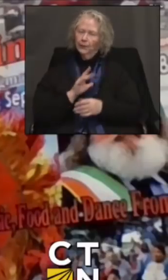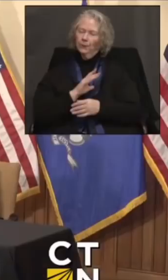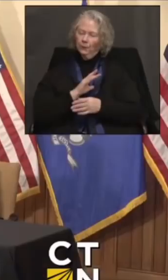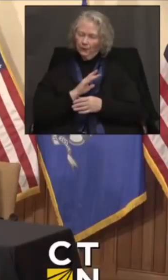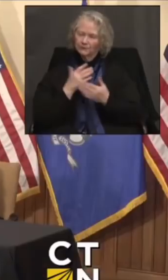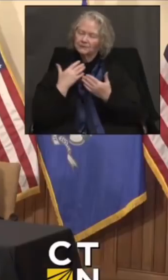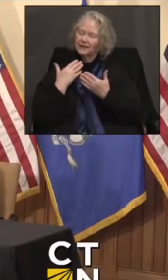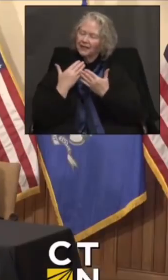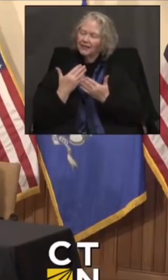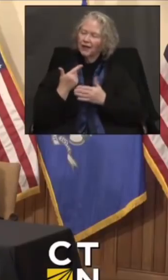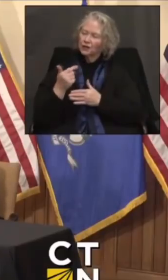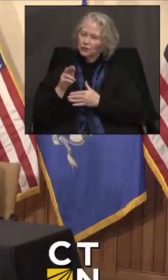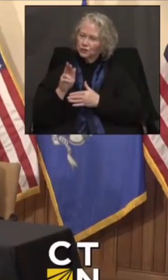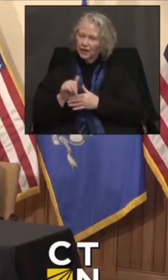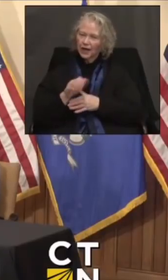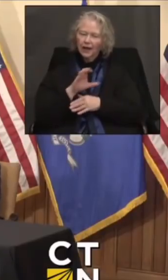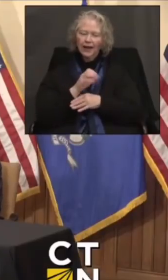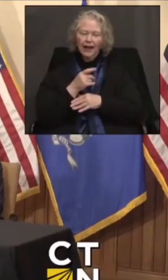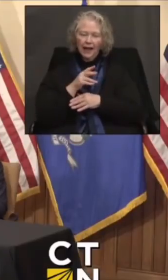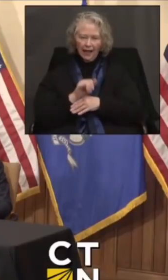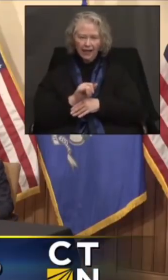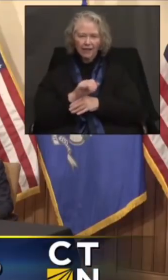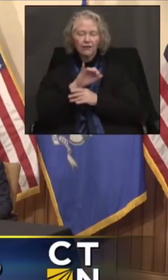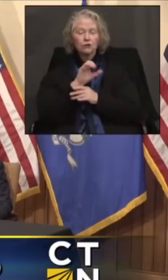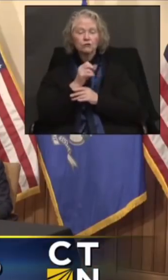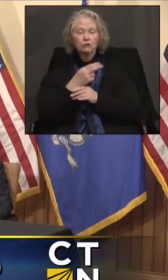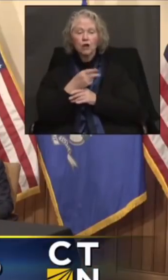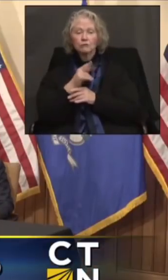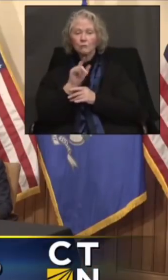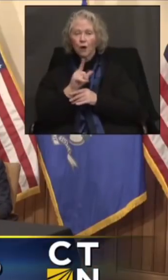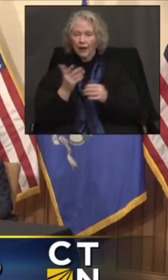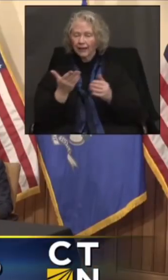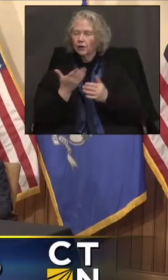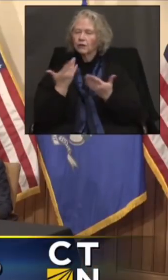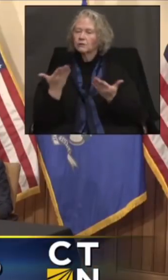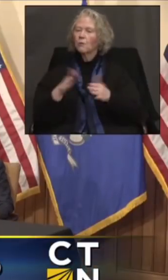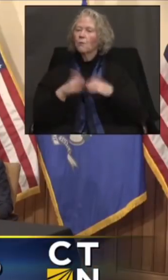Hey, thanks, Jerry and Kathy, and Josh and Paul are here. Any questions?